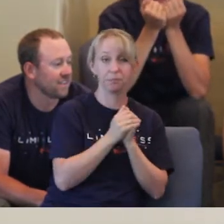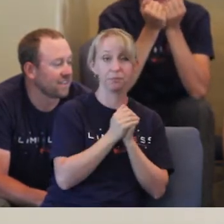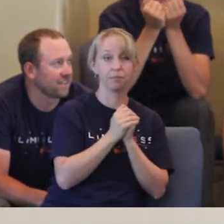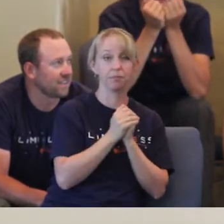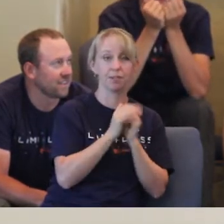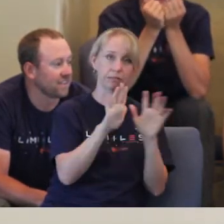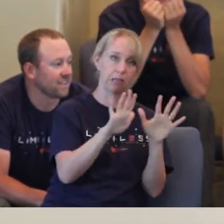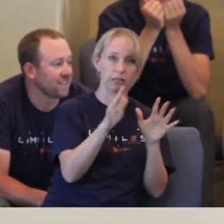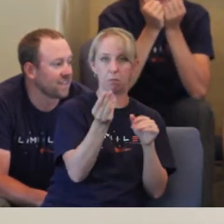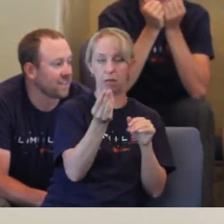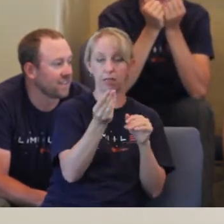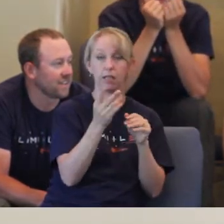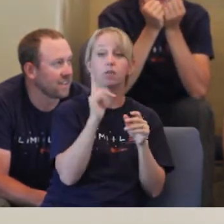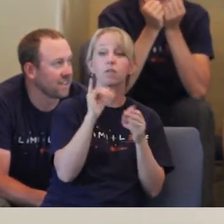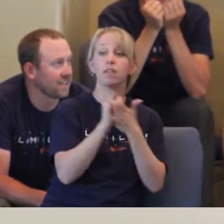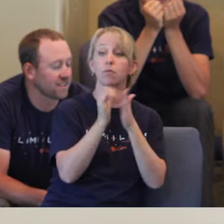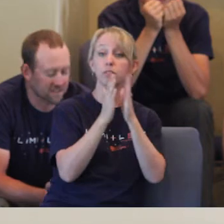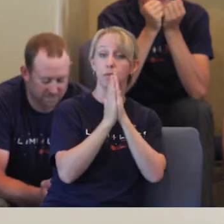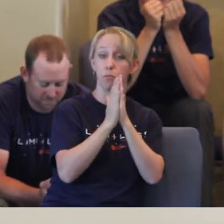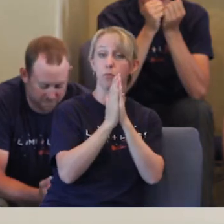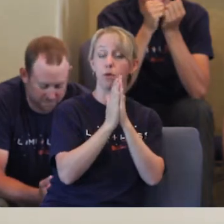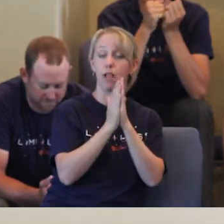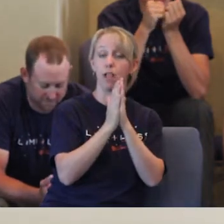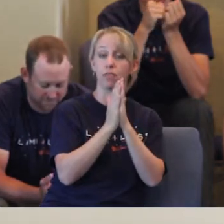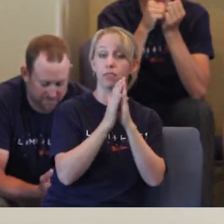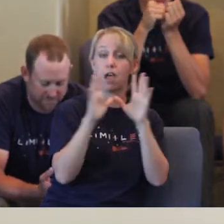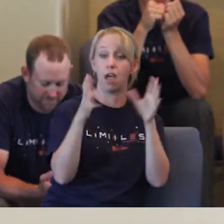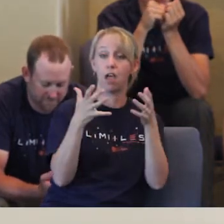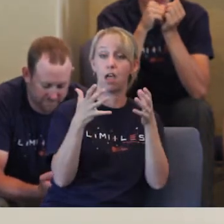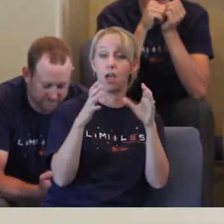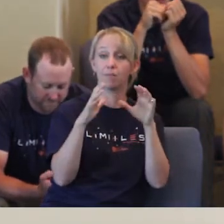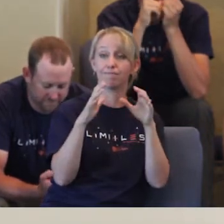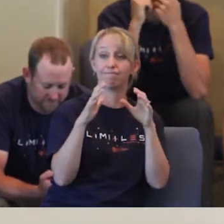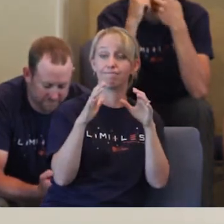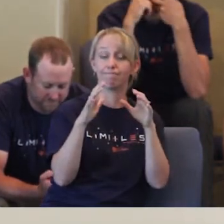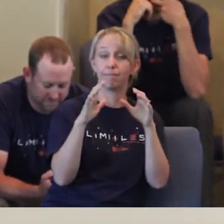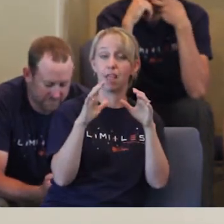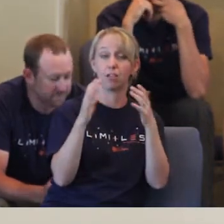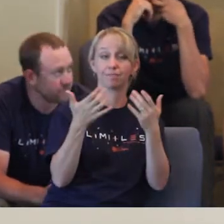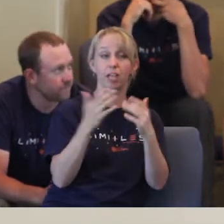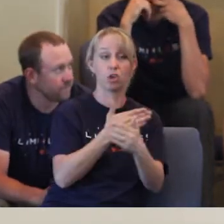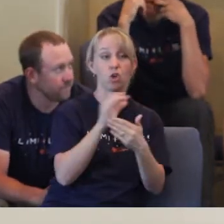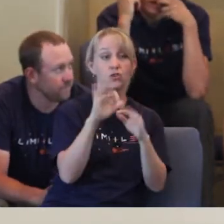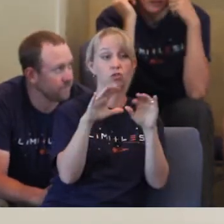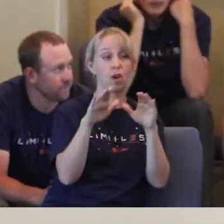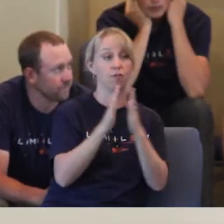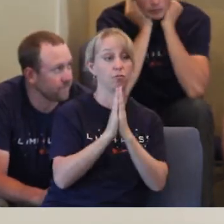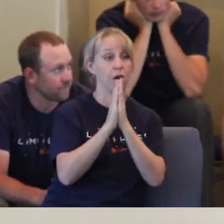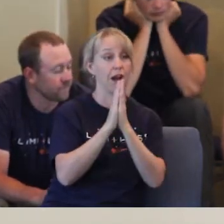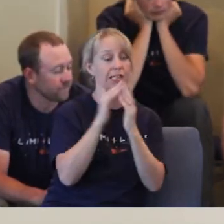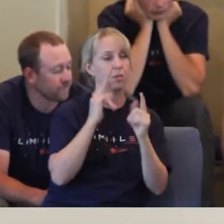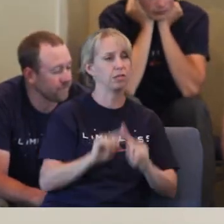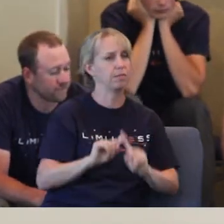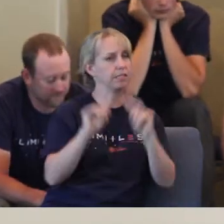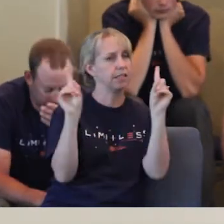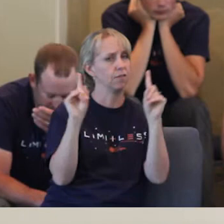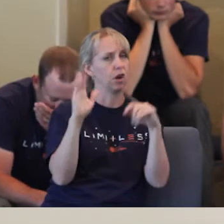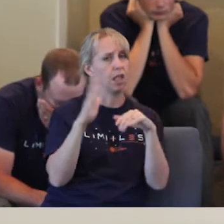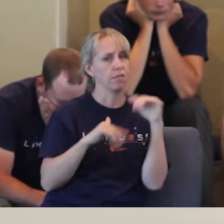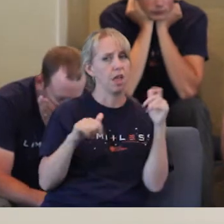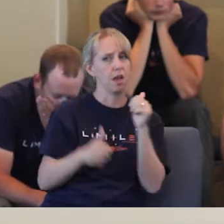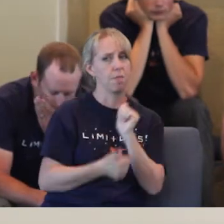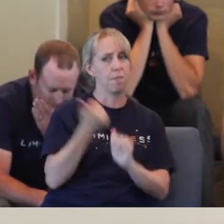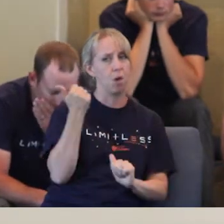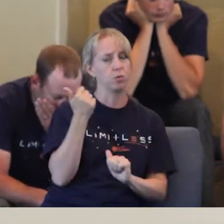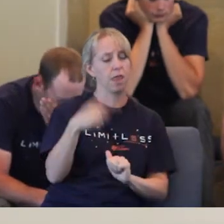like I don't know when, Monday I guess, Sunday. It was the prayer, the concert of prayer, and it was